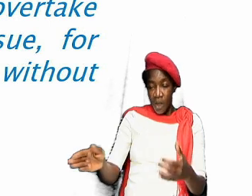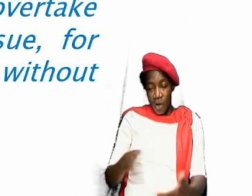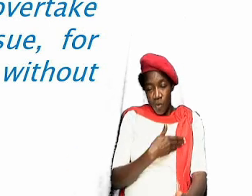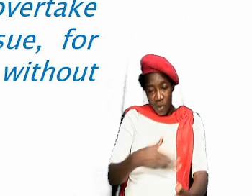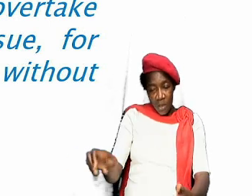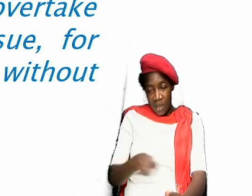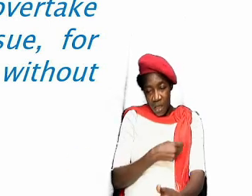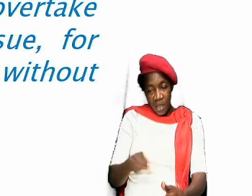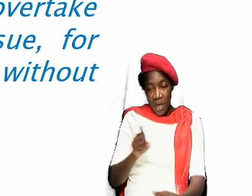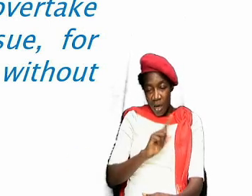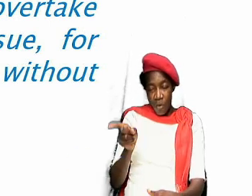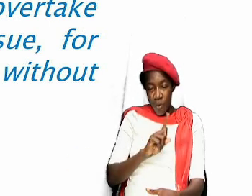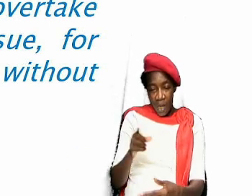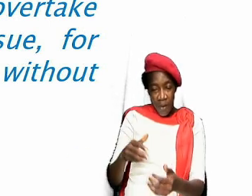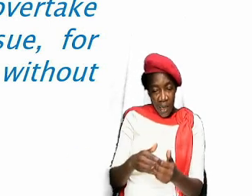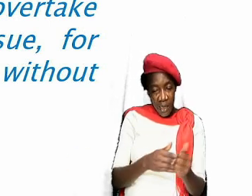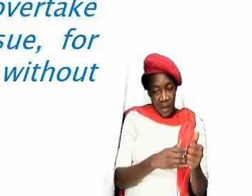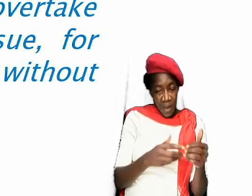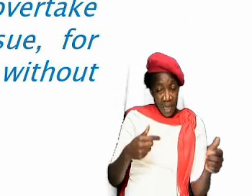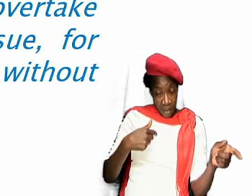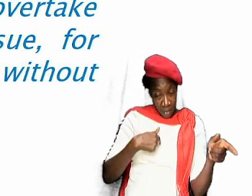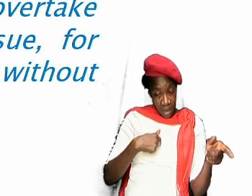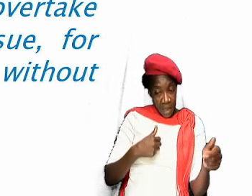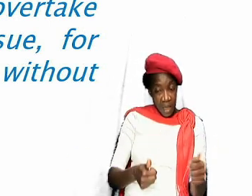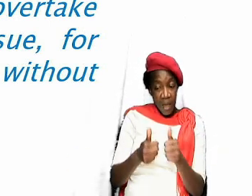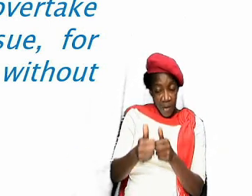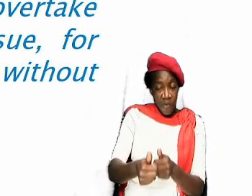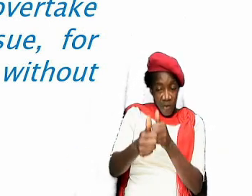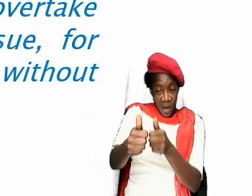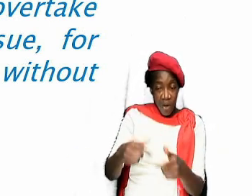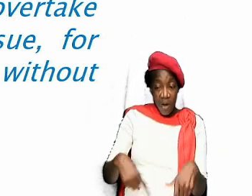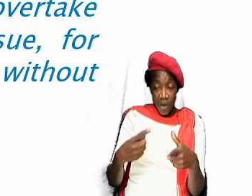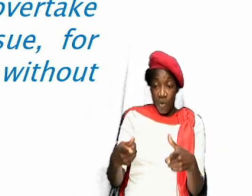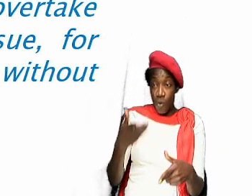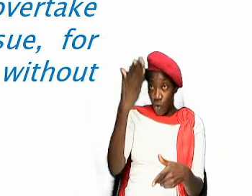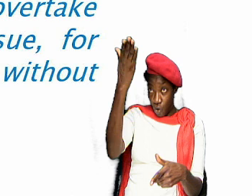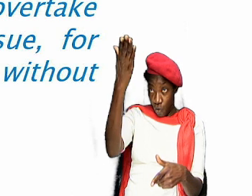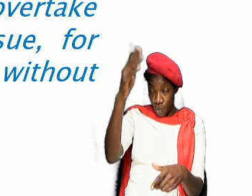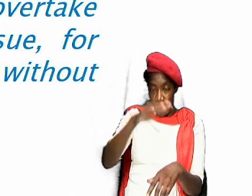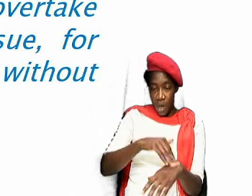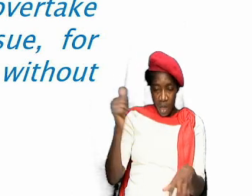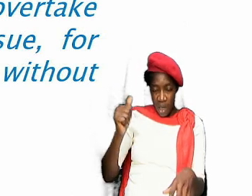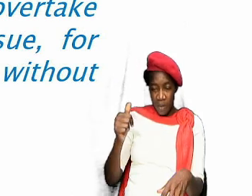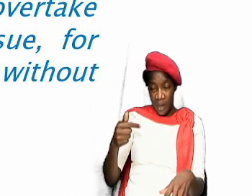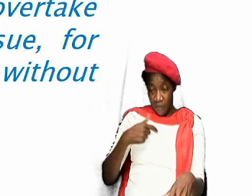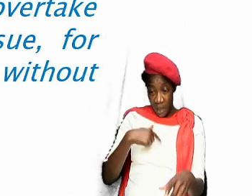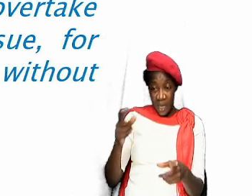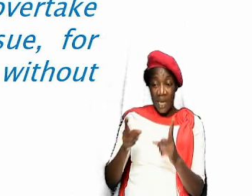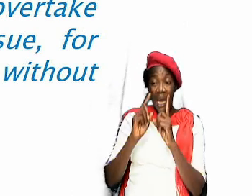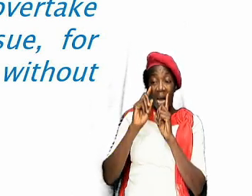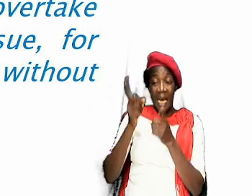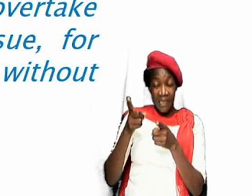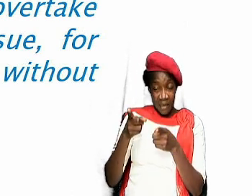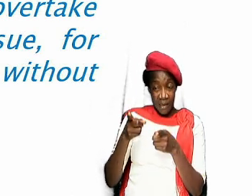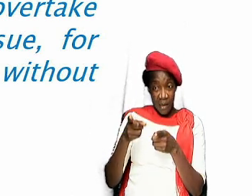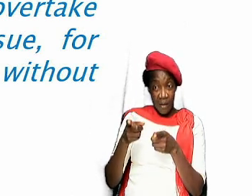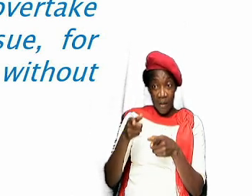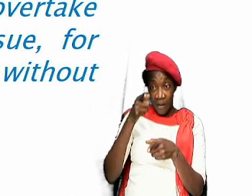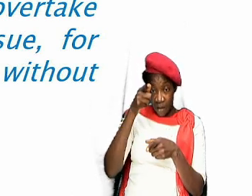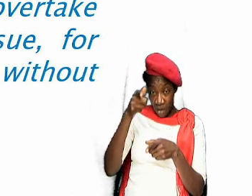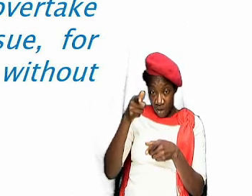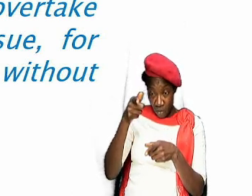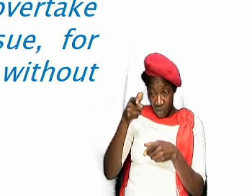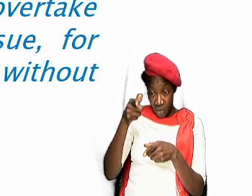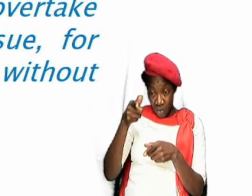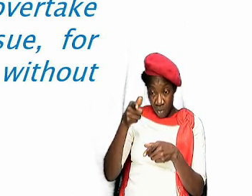I will follow. Where he leads me, I will go. You have called me, and I will answer. Once you are,